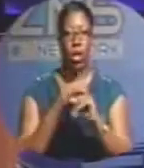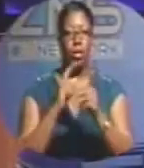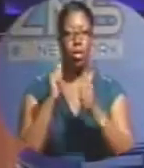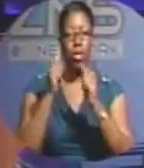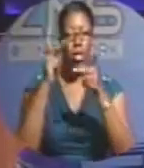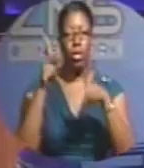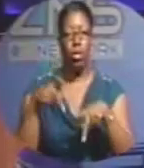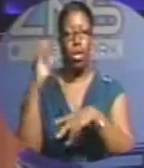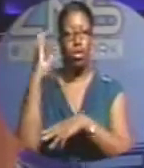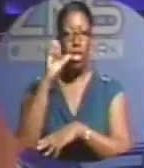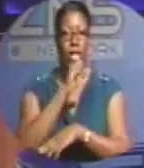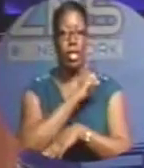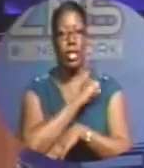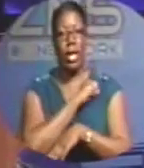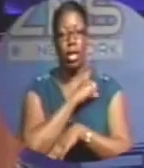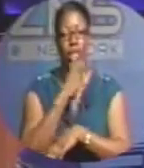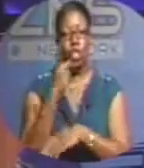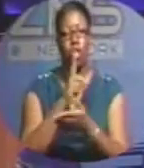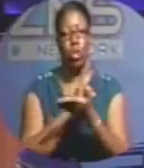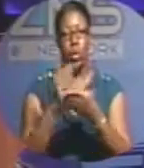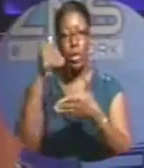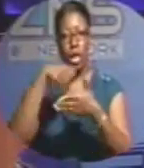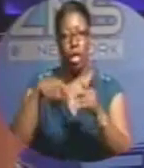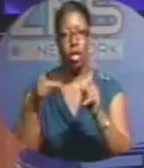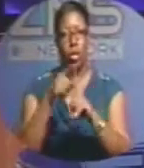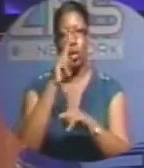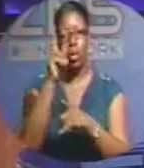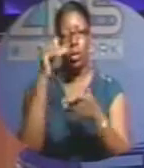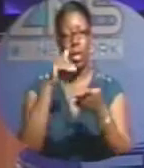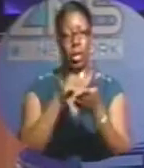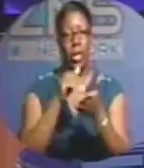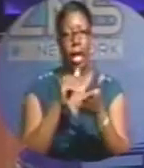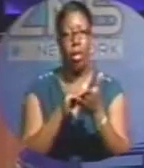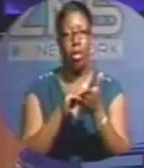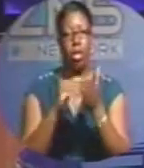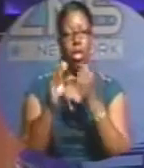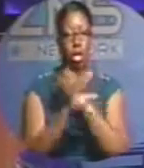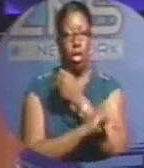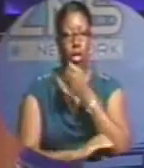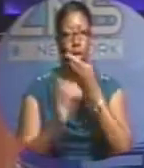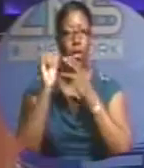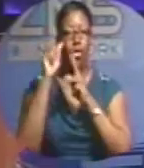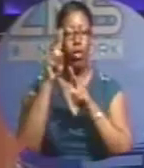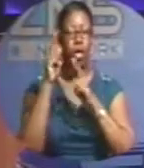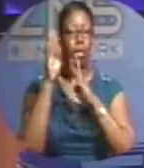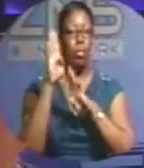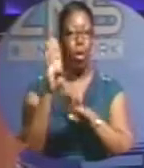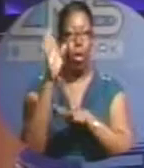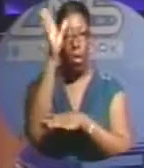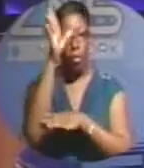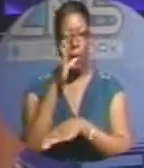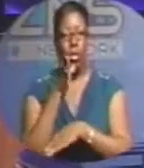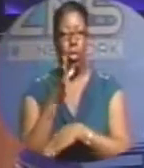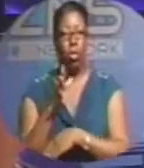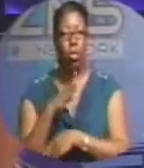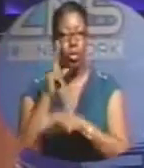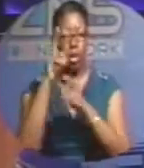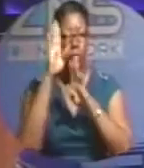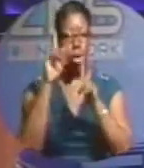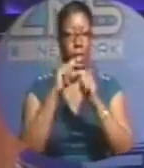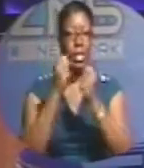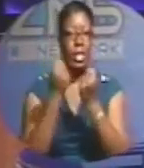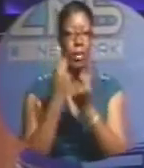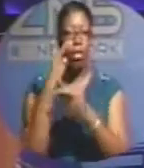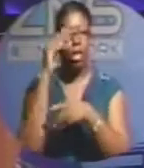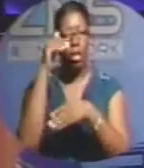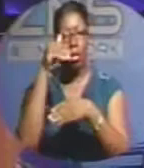Earth, everybody. I'm Chris Saunders. With just 2 weeks to go into the start of the 2012 Caribbean Volleyball Championships, our men's and women's national volleyball teams